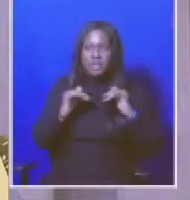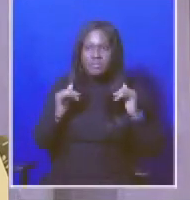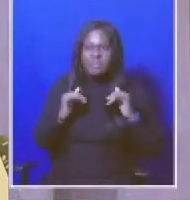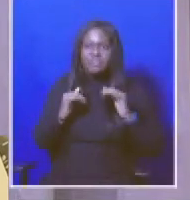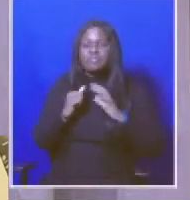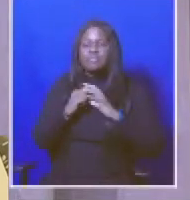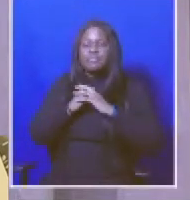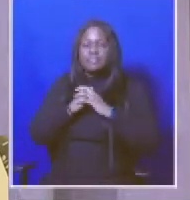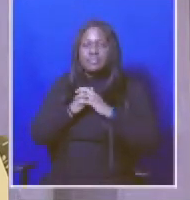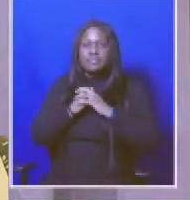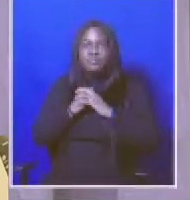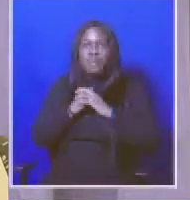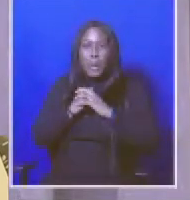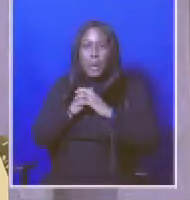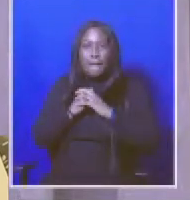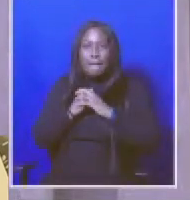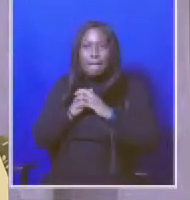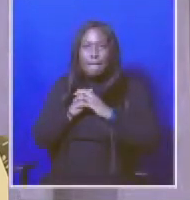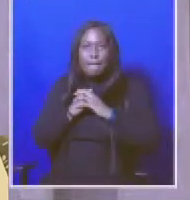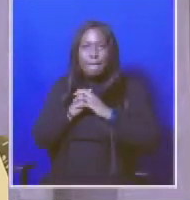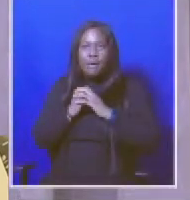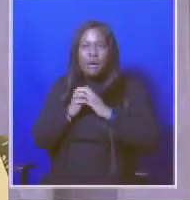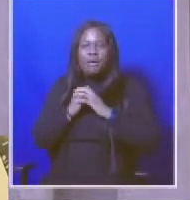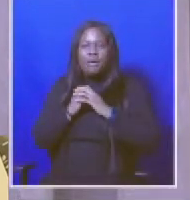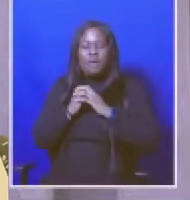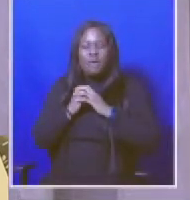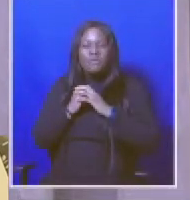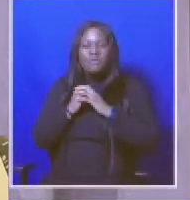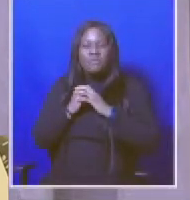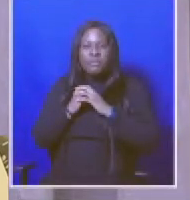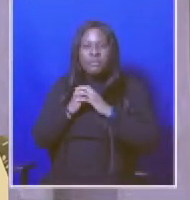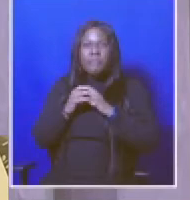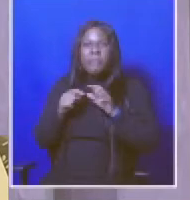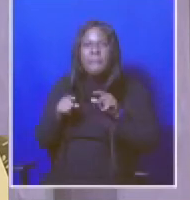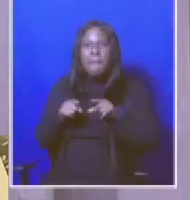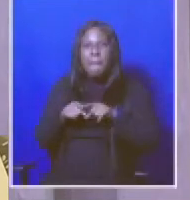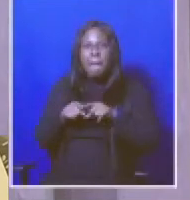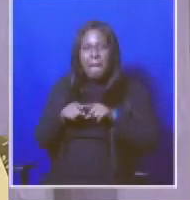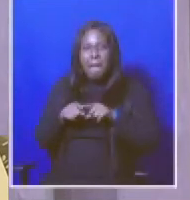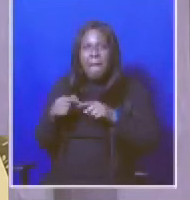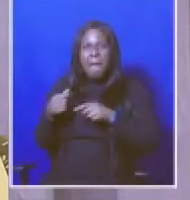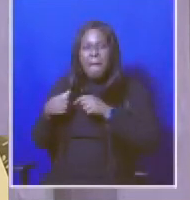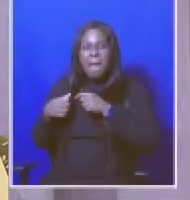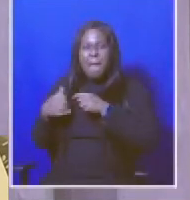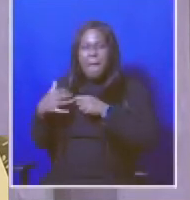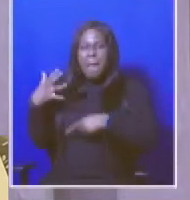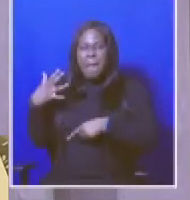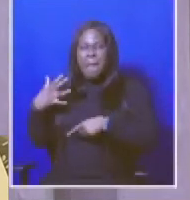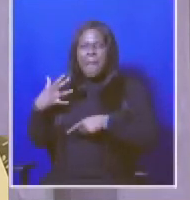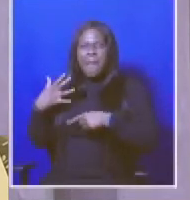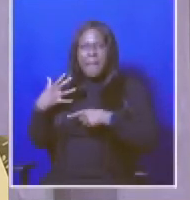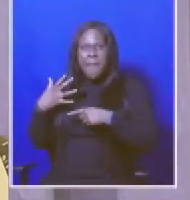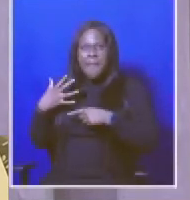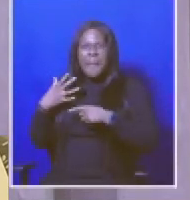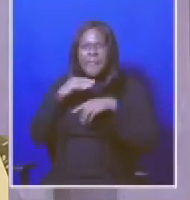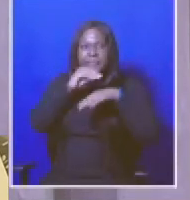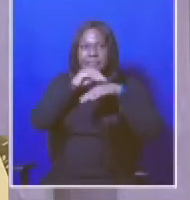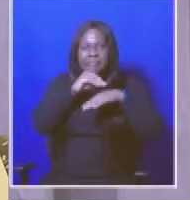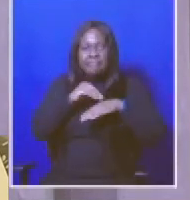water boards. Similar interventions have been put in place to resolve the issue of